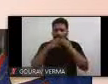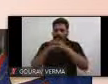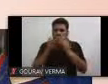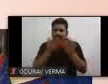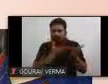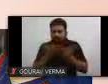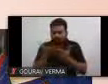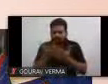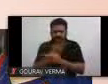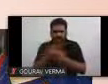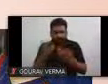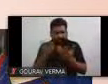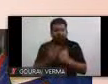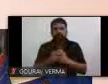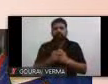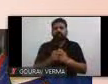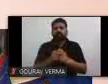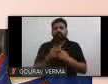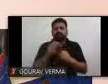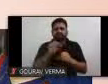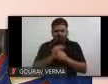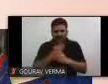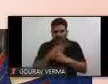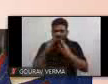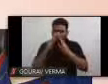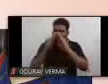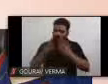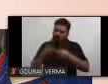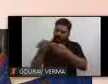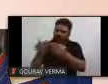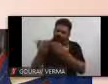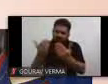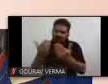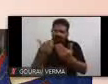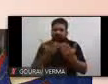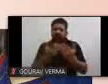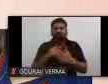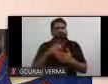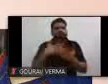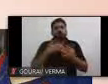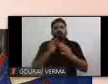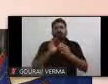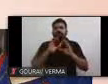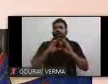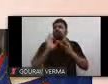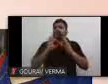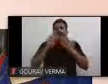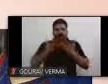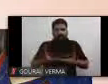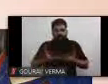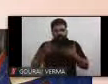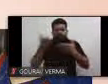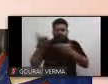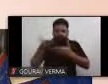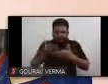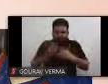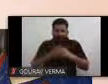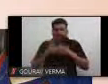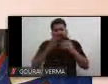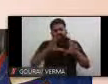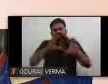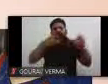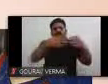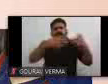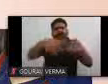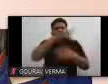inko, in services ko aap ghar pe de sakte hain, center mein de sakte hain, kahin community mein de sakte hain.